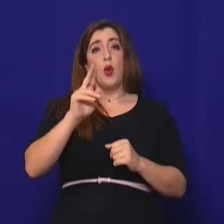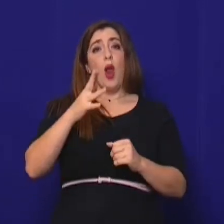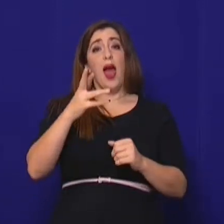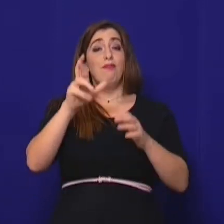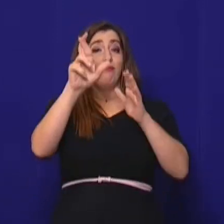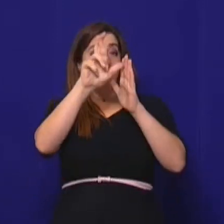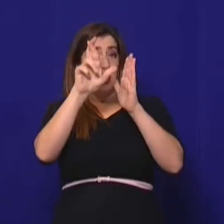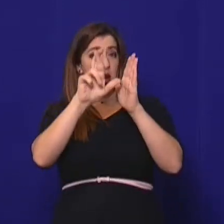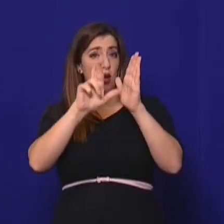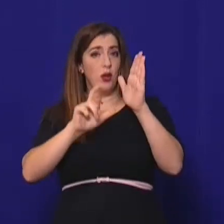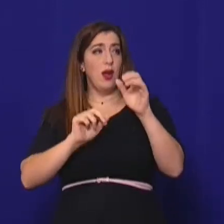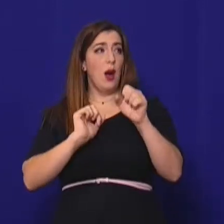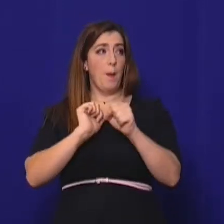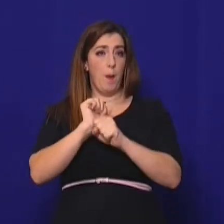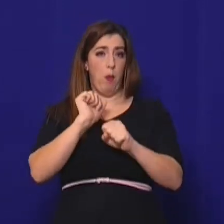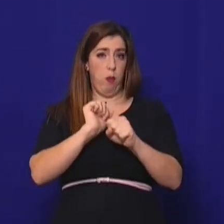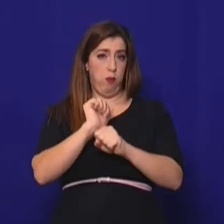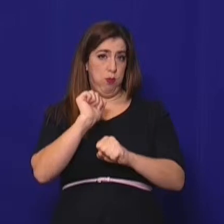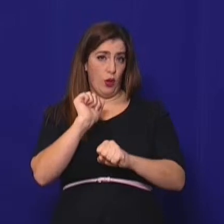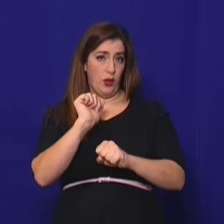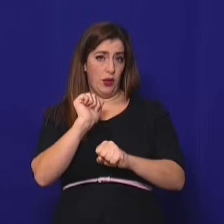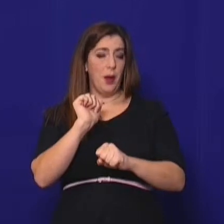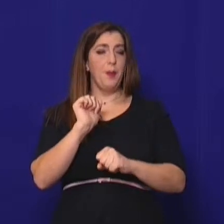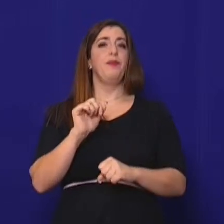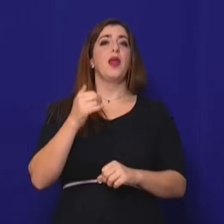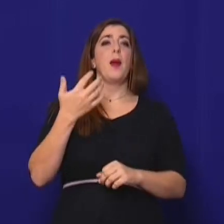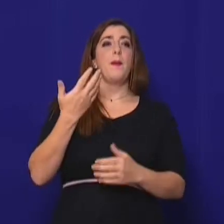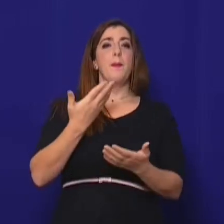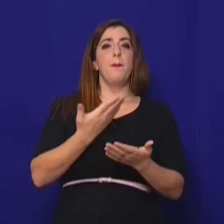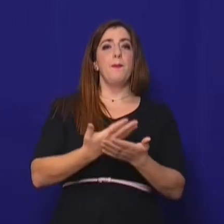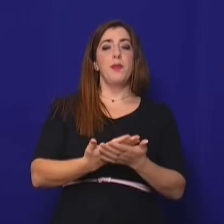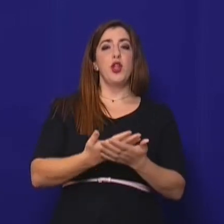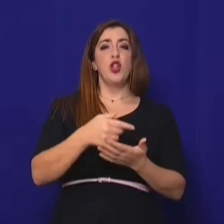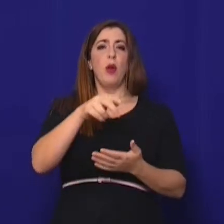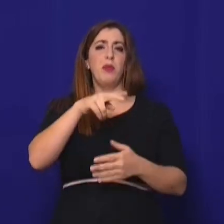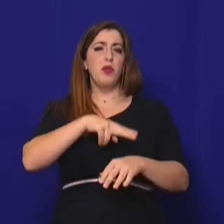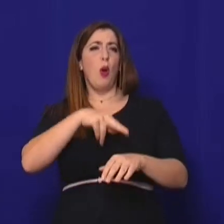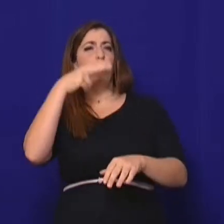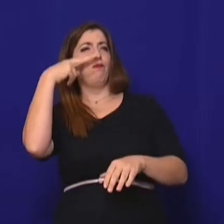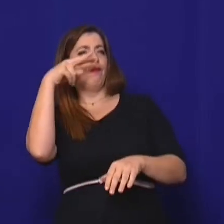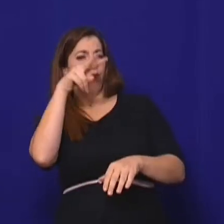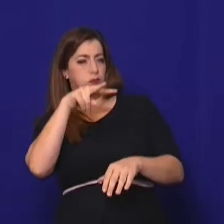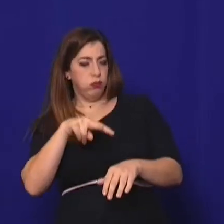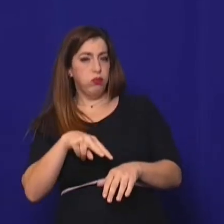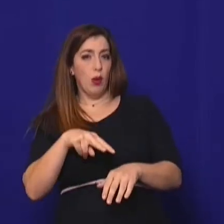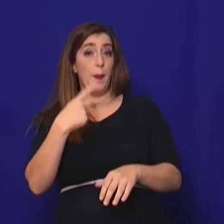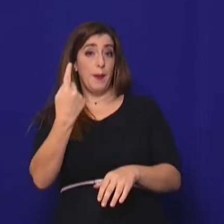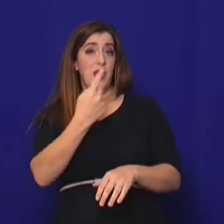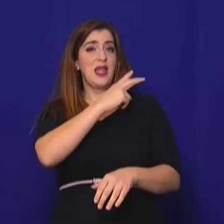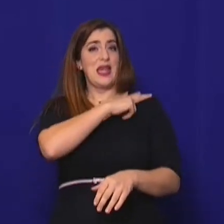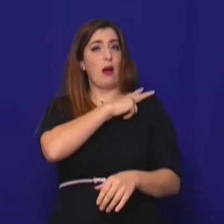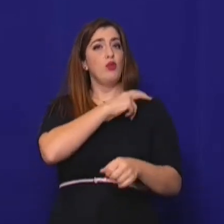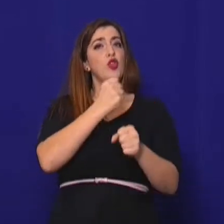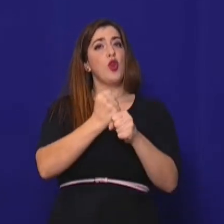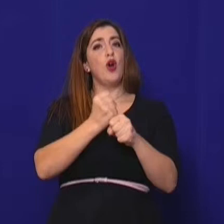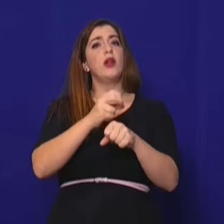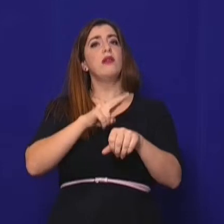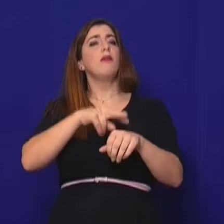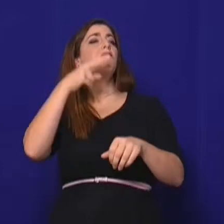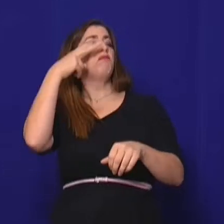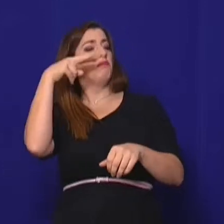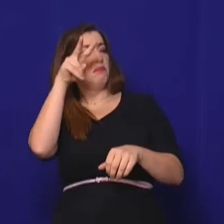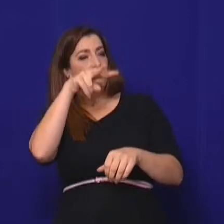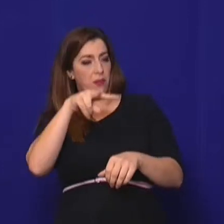fuq il-website tagħna biex hemmhekk intkom tkun tistgħu issegwu anke bħala employers dawk il-miżuri ta' mitigazzjoni